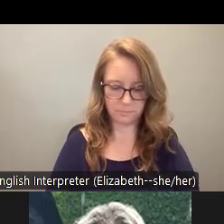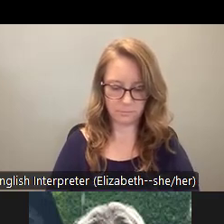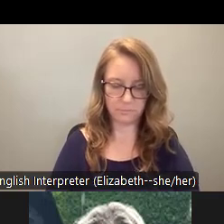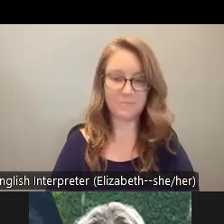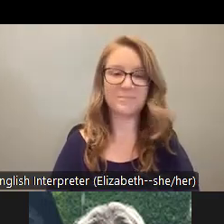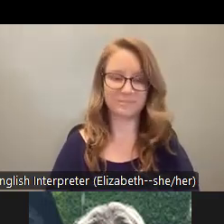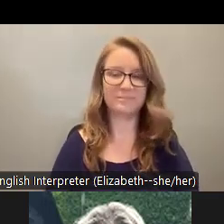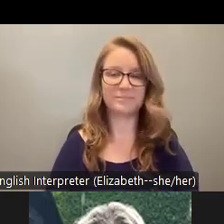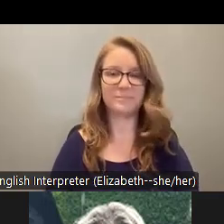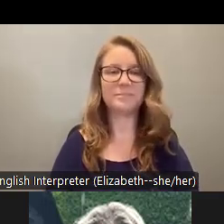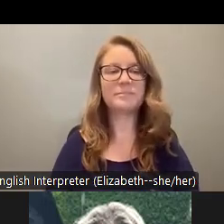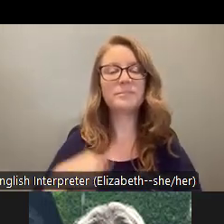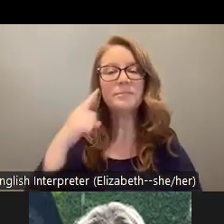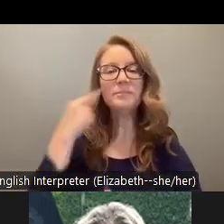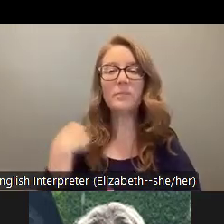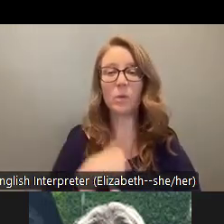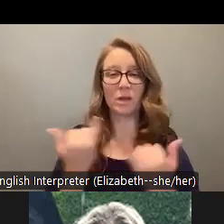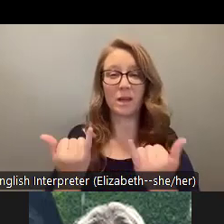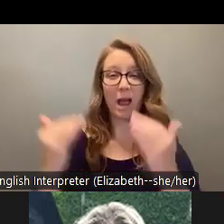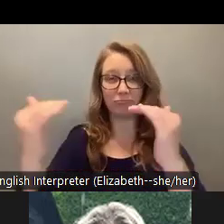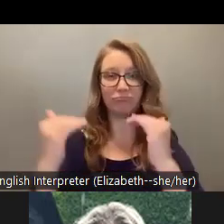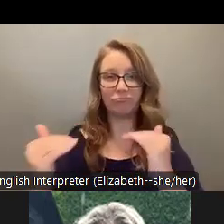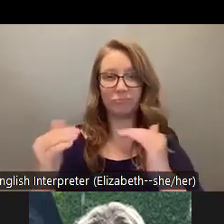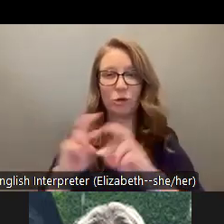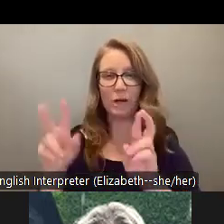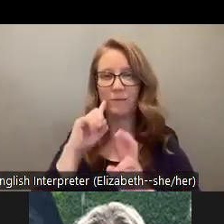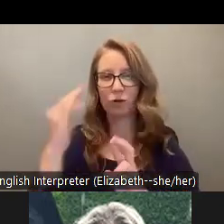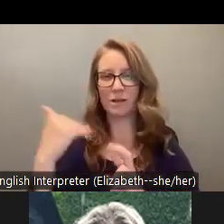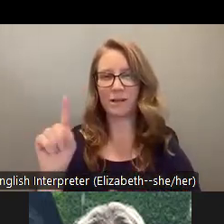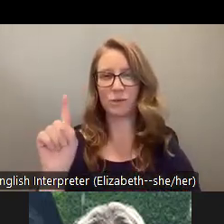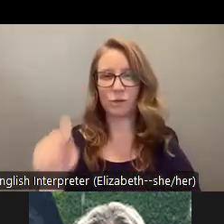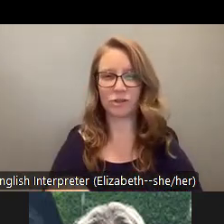All right, so I think we are ready to go to the next question.